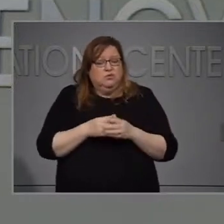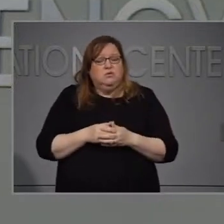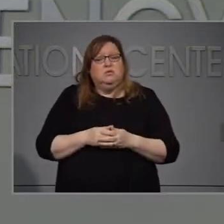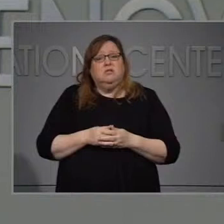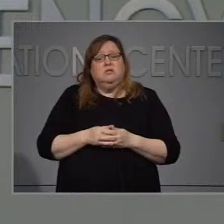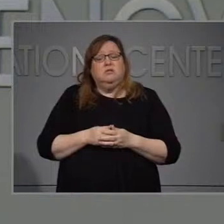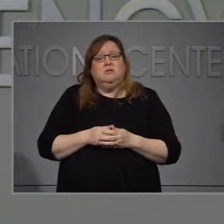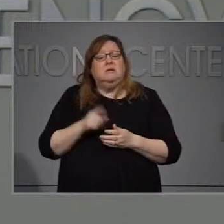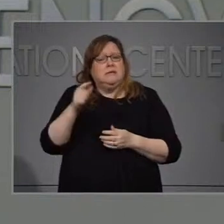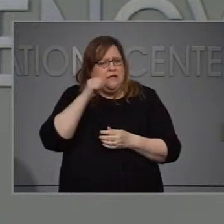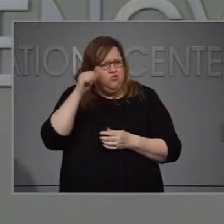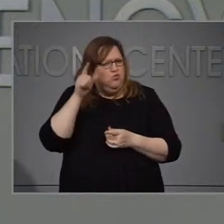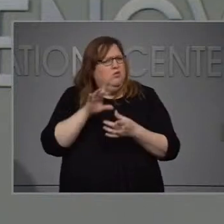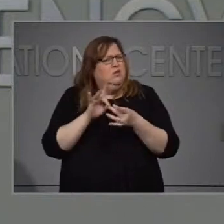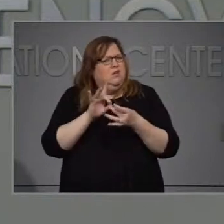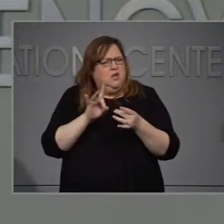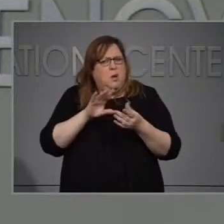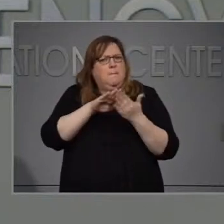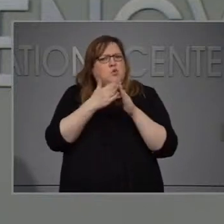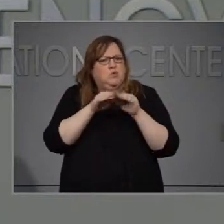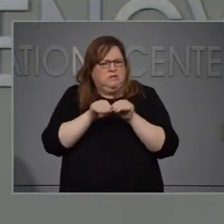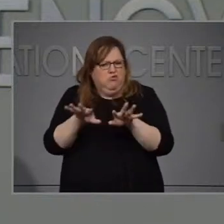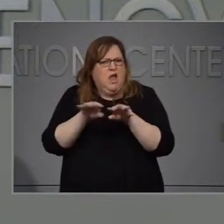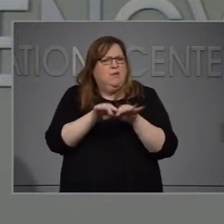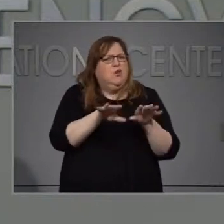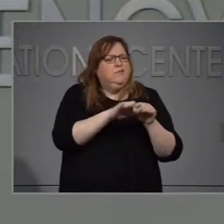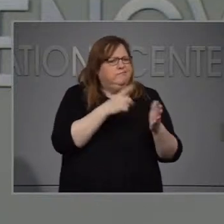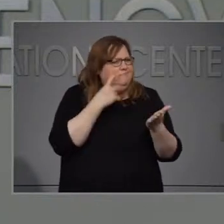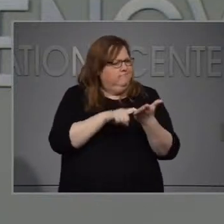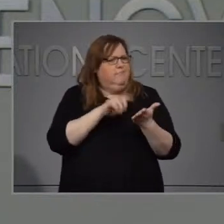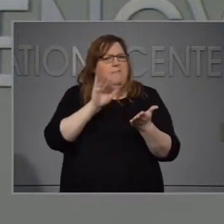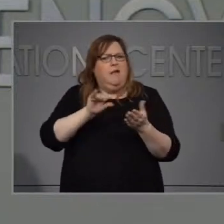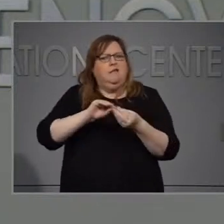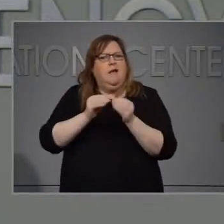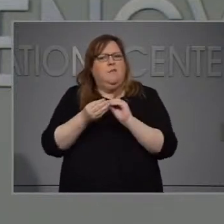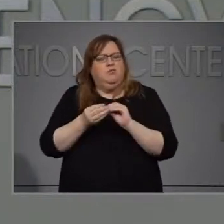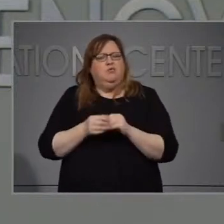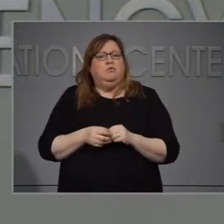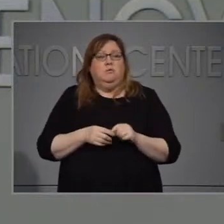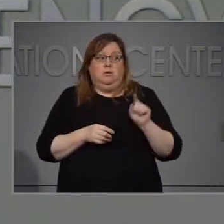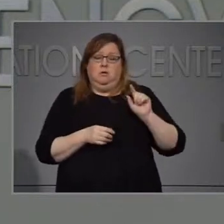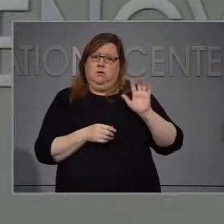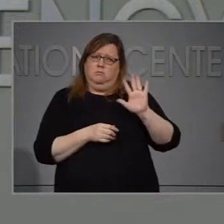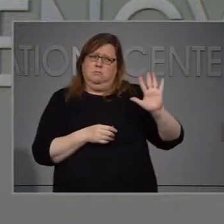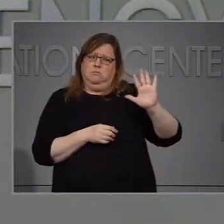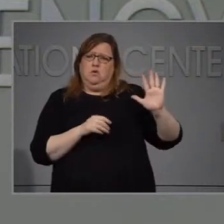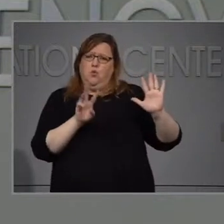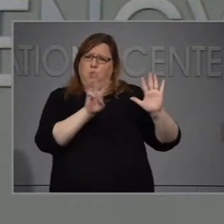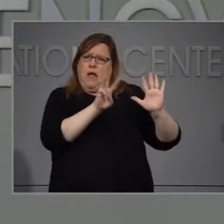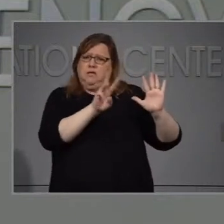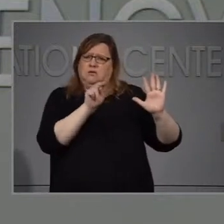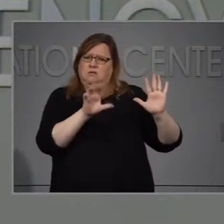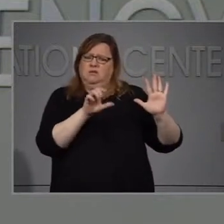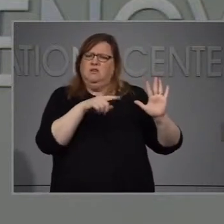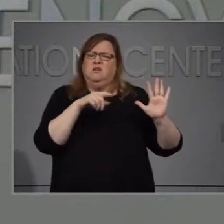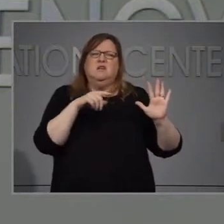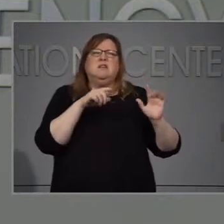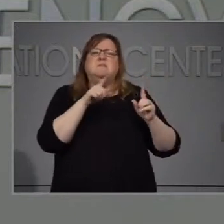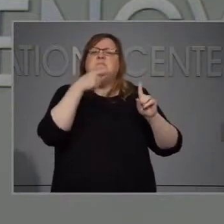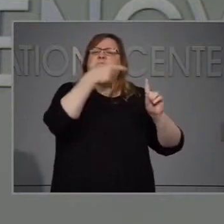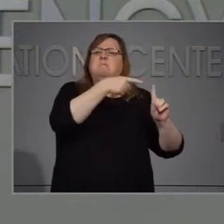We're seeing a different picture in some of the counties across Western North Carolina, specifically Polk County has just